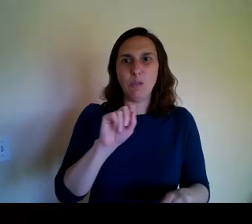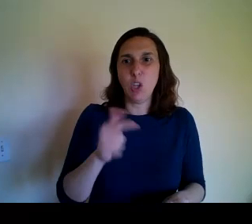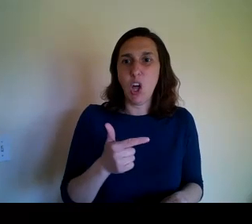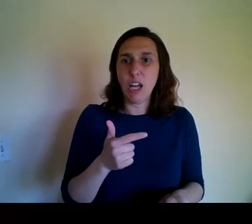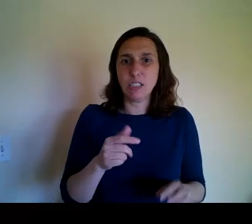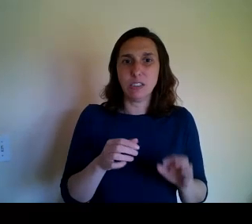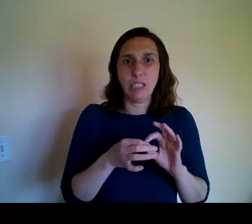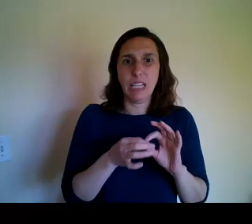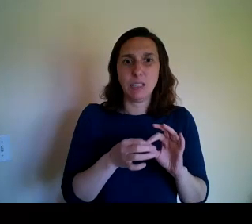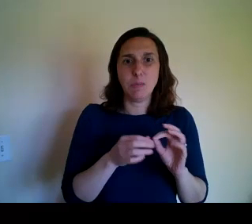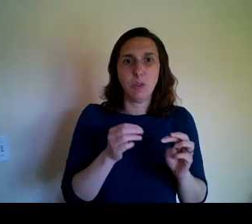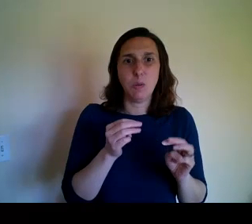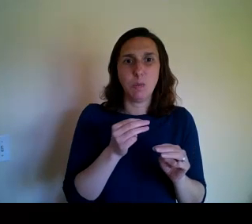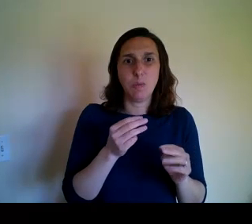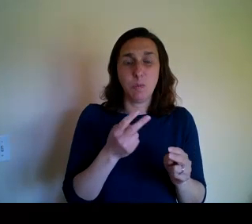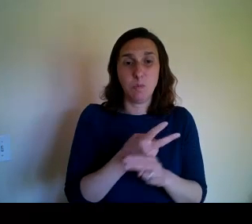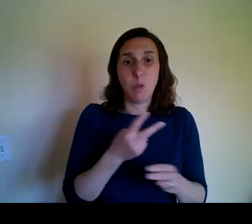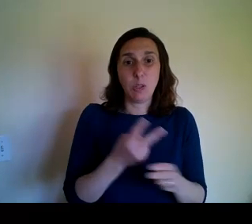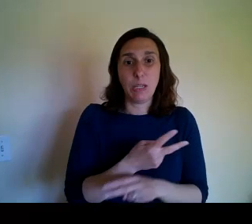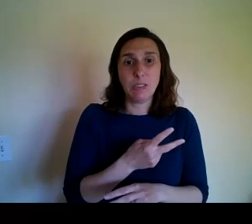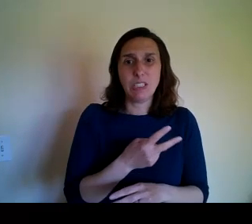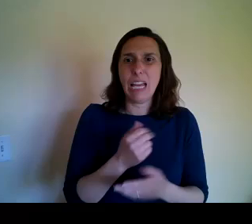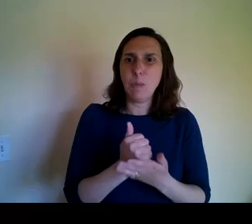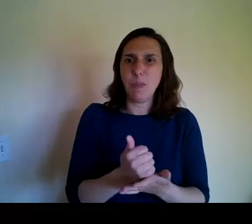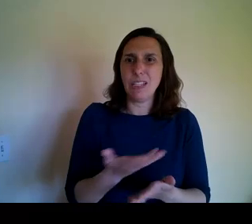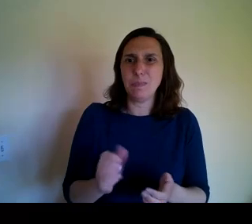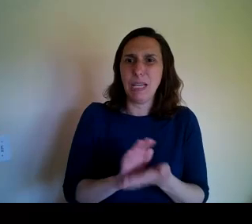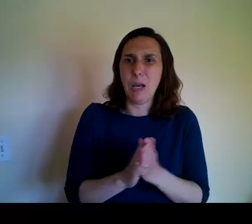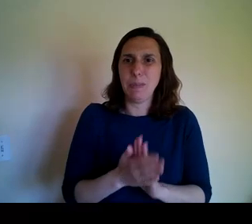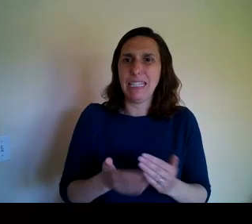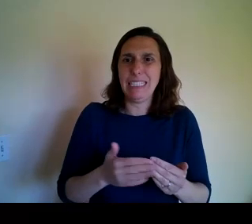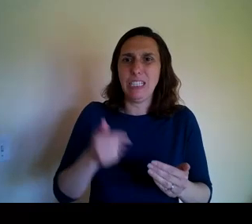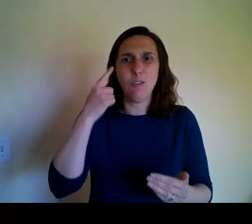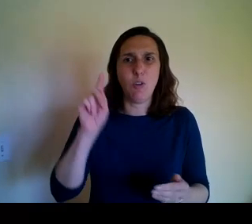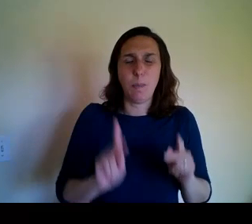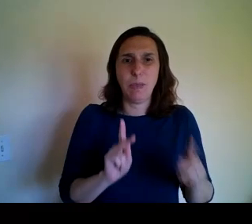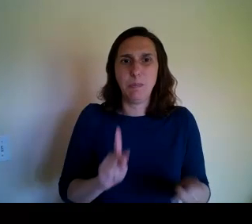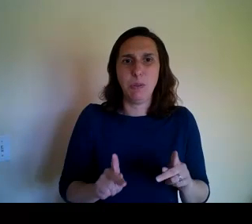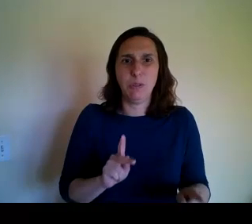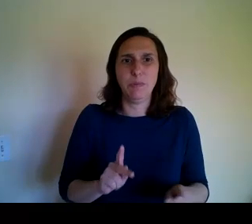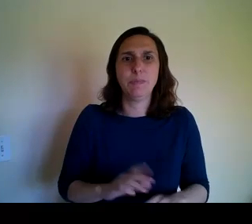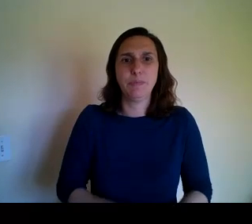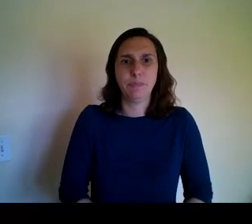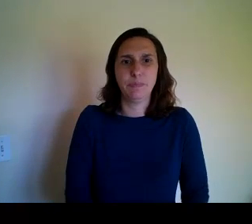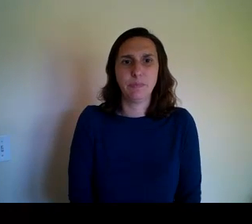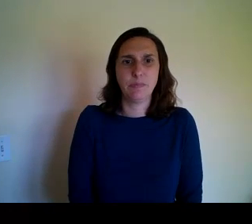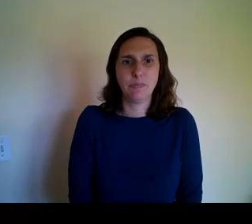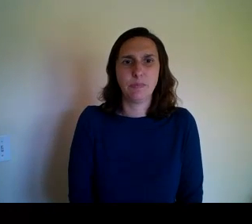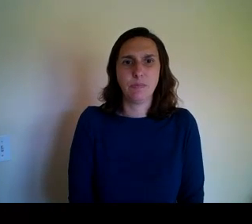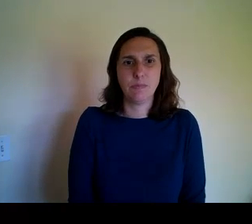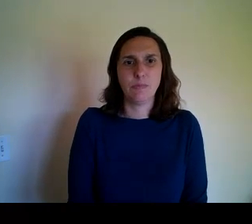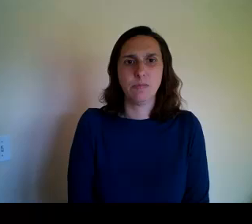that mathematics could get easier for people for certain higher level things,